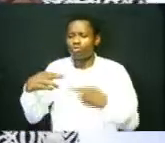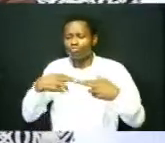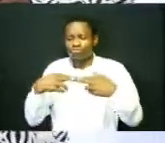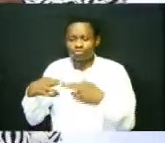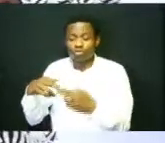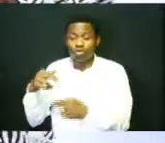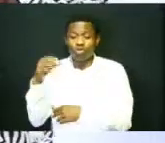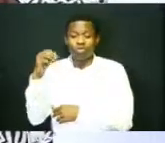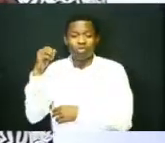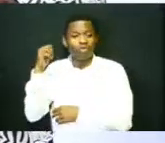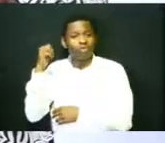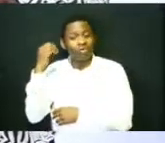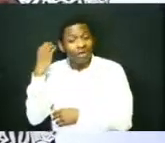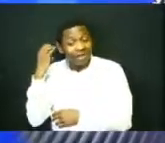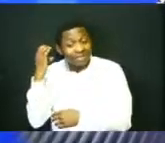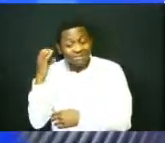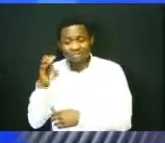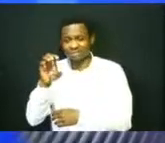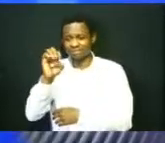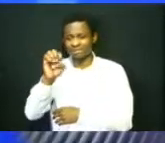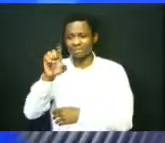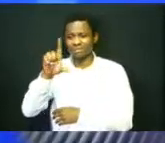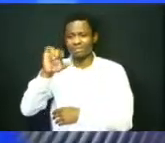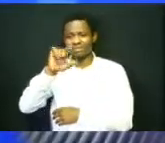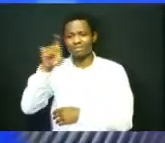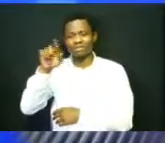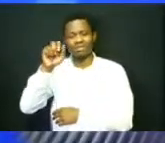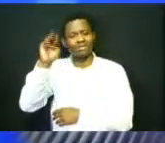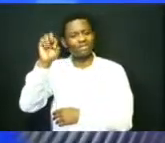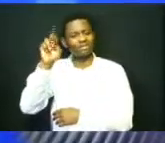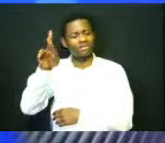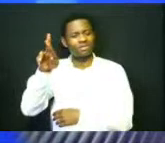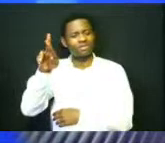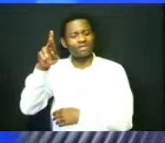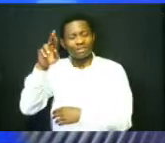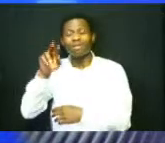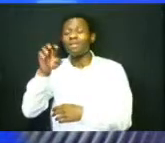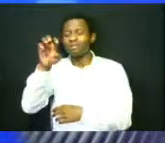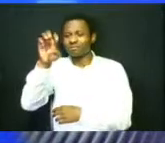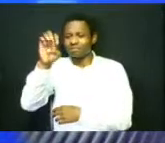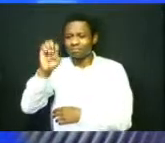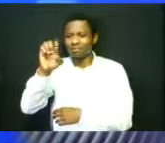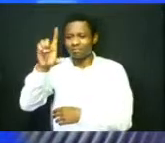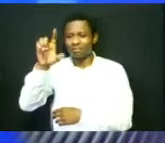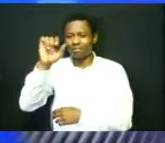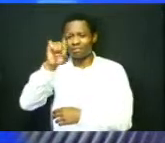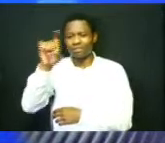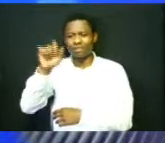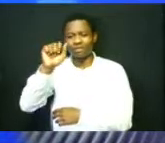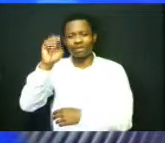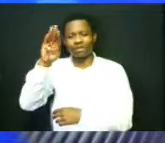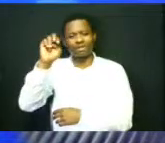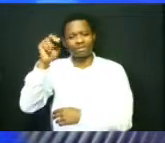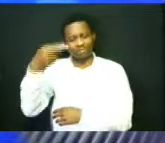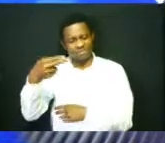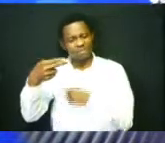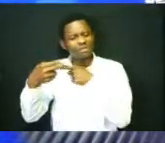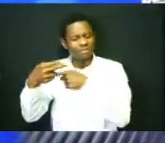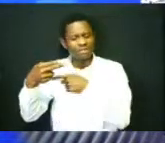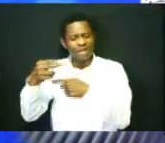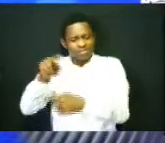age. Elizabeth in her old age has also conceived a son. And this is the sixth month with